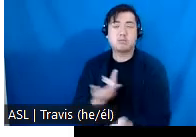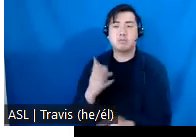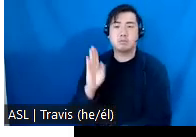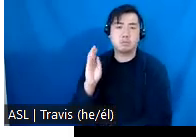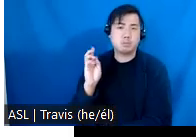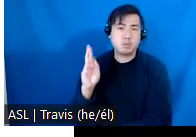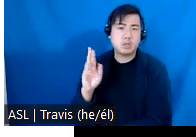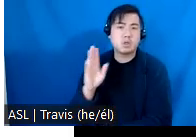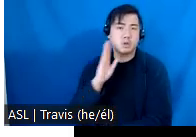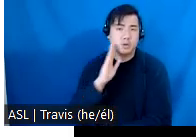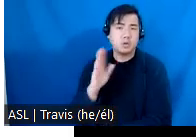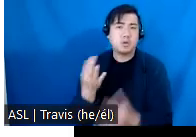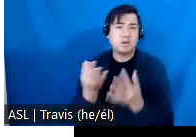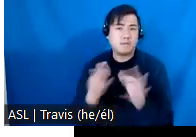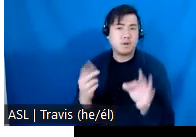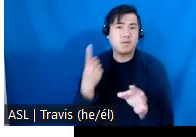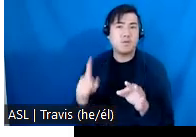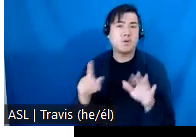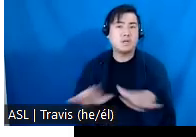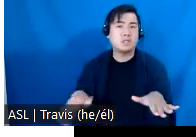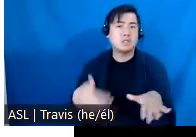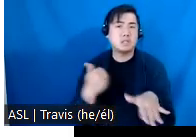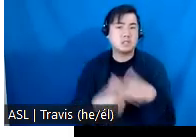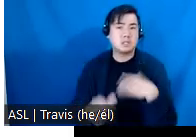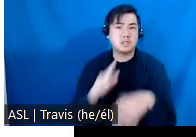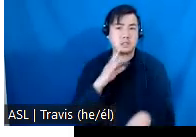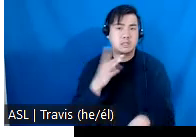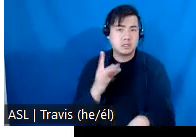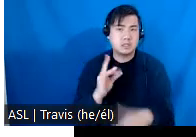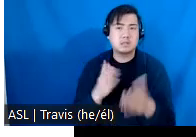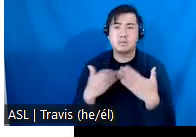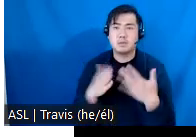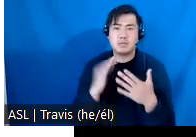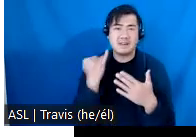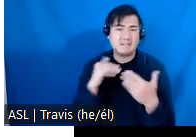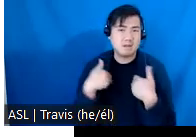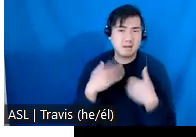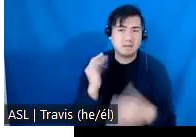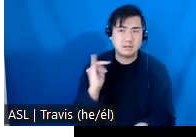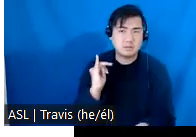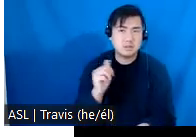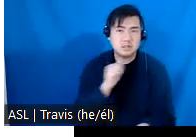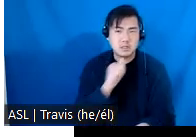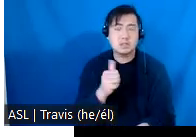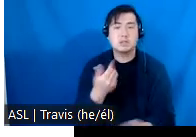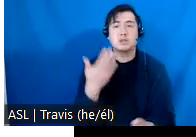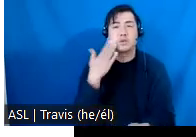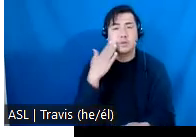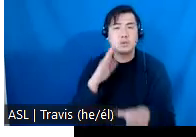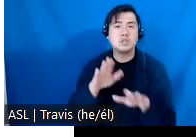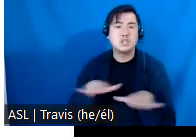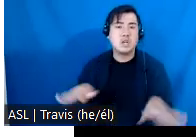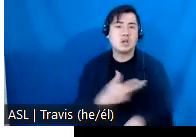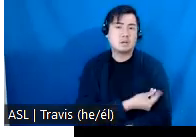always going to remain free for children under the age of 18. This is regardless of insurance. Childhood immunizations are free, and